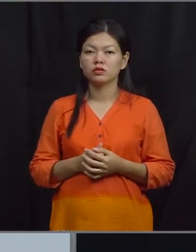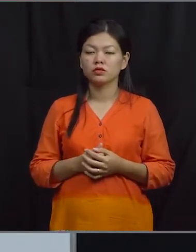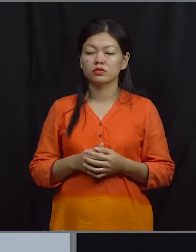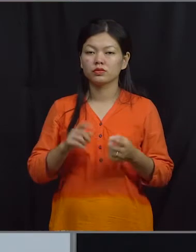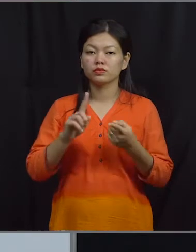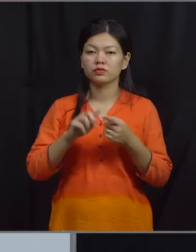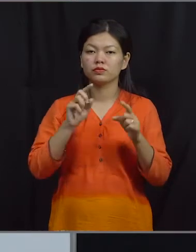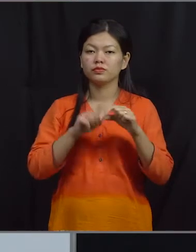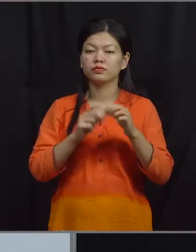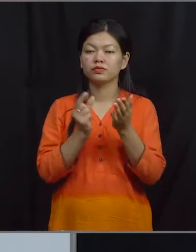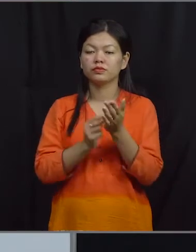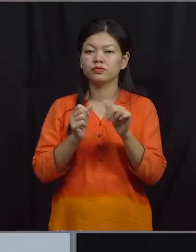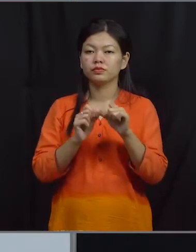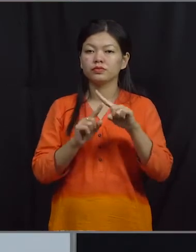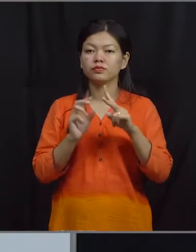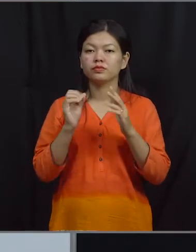equations.